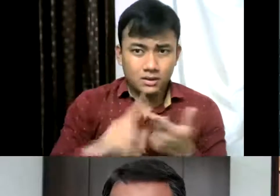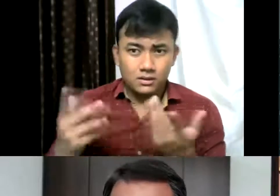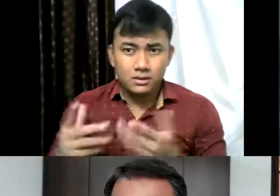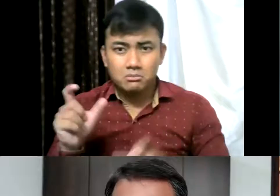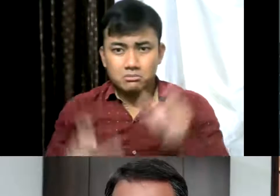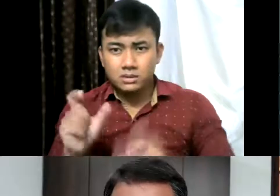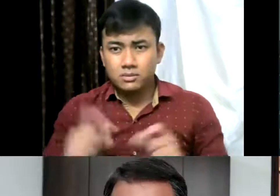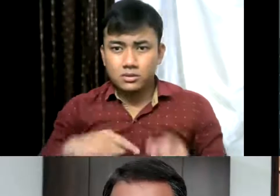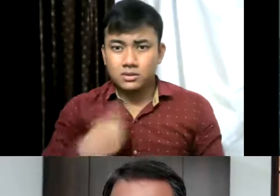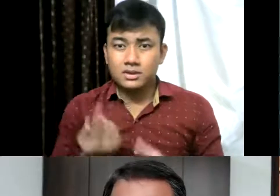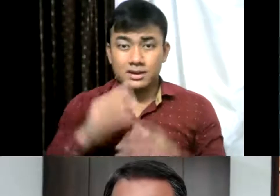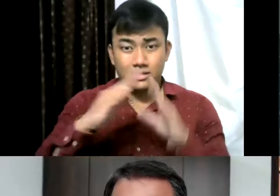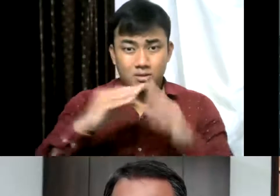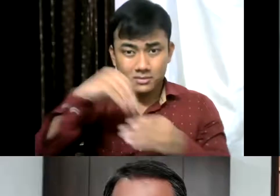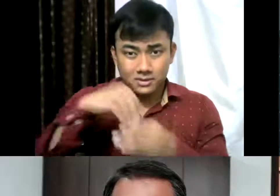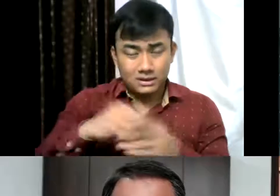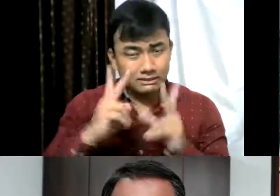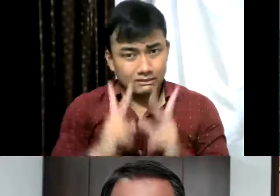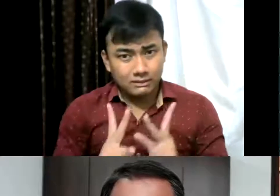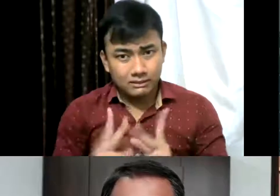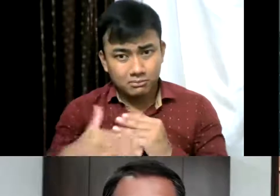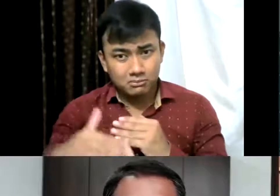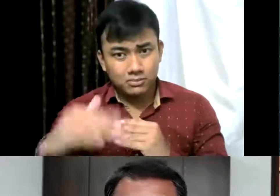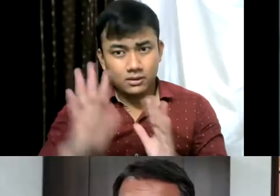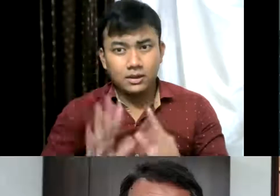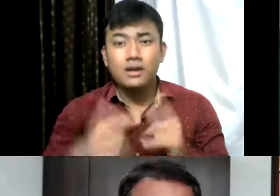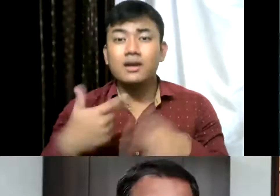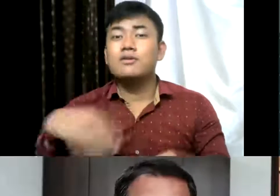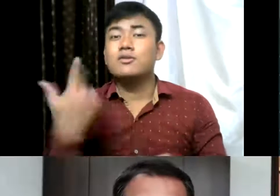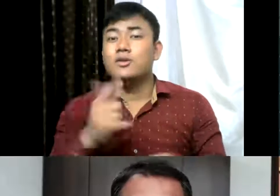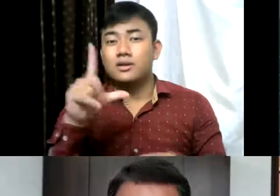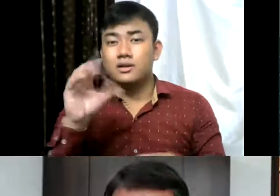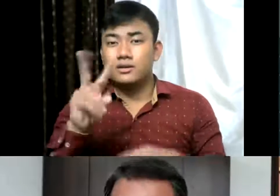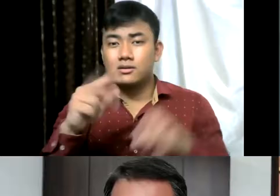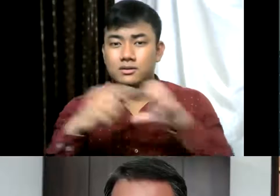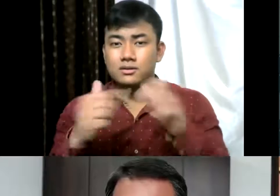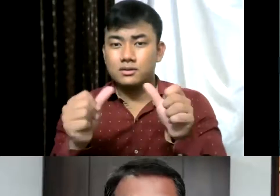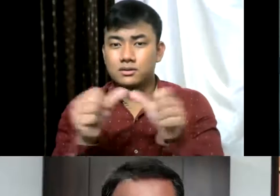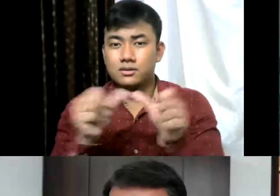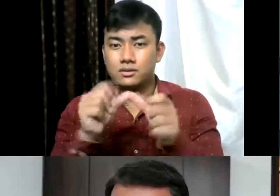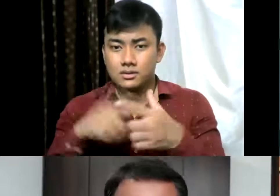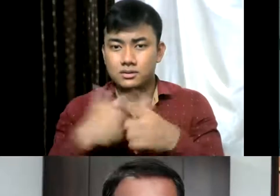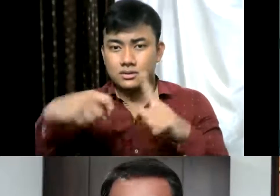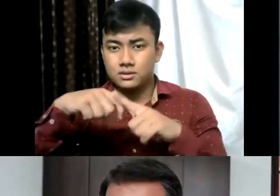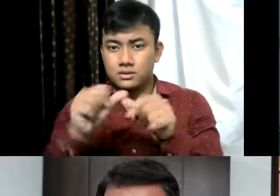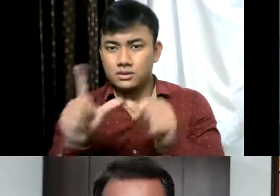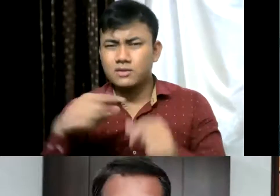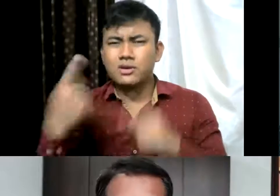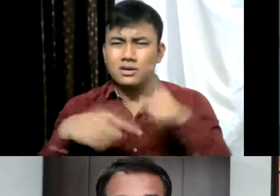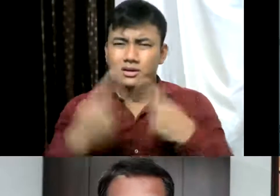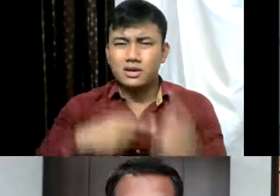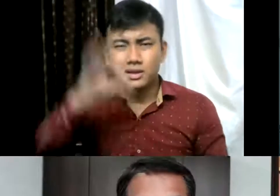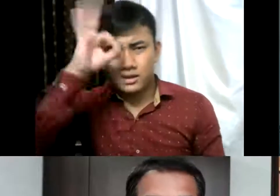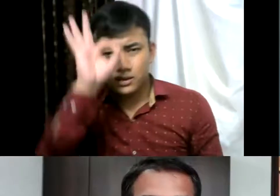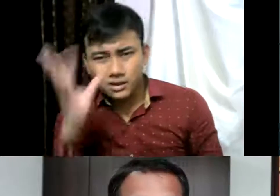up inside this way. So on Love Aaj Kal, we get a lot of personal messages on Instagram, on our website,